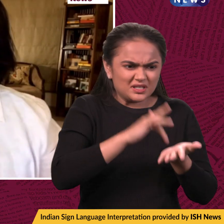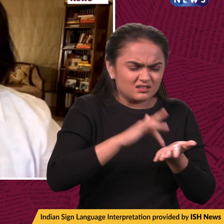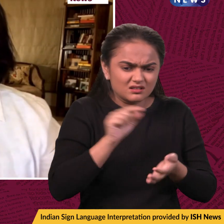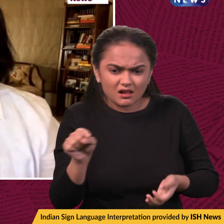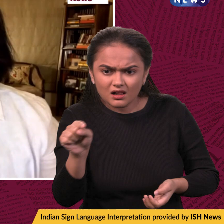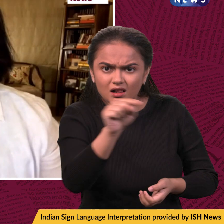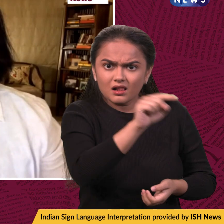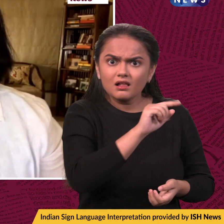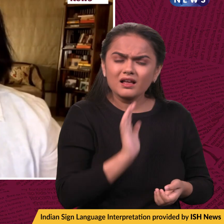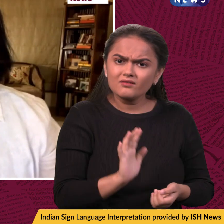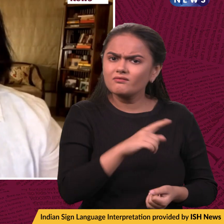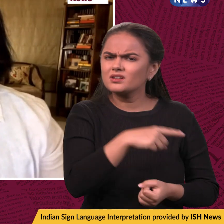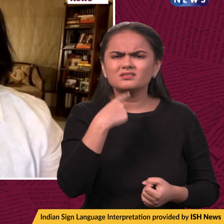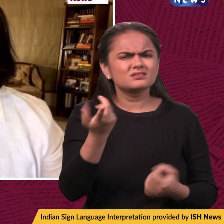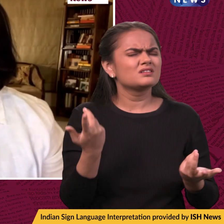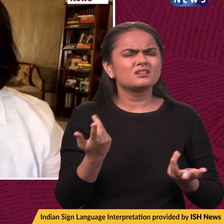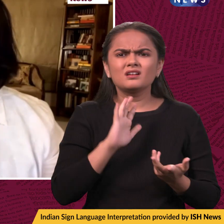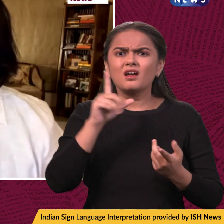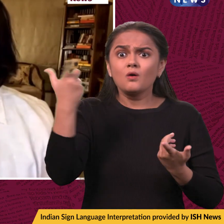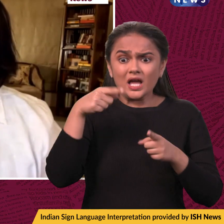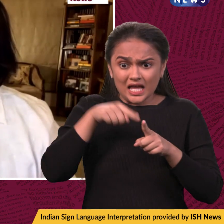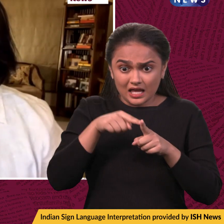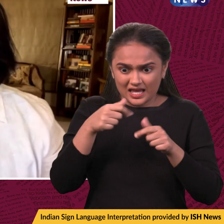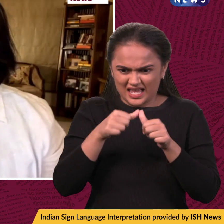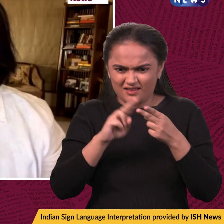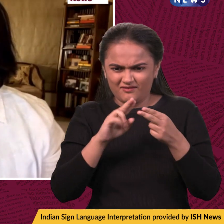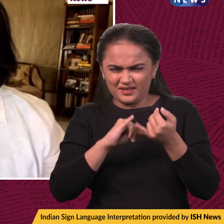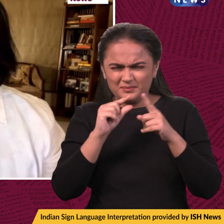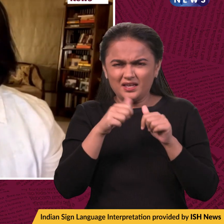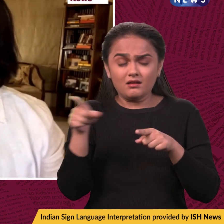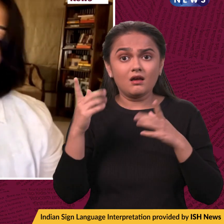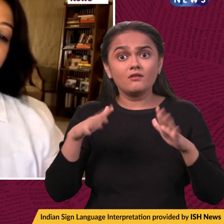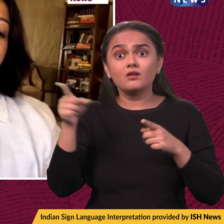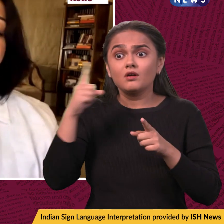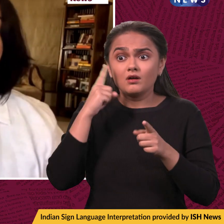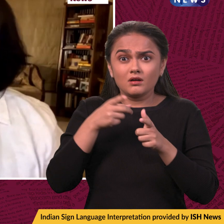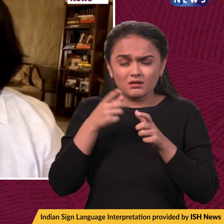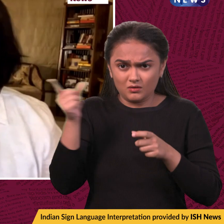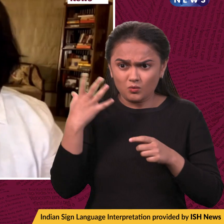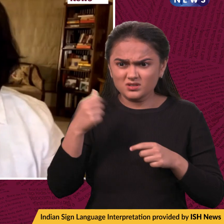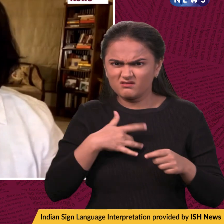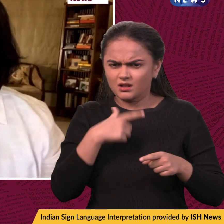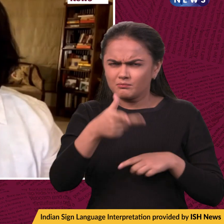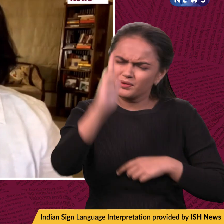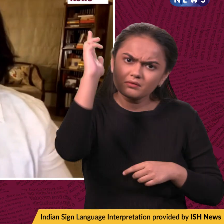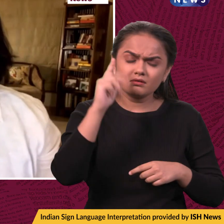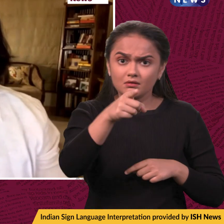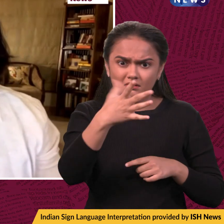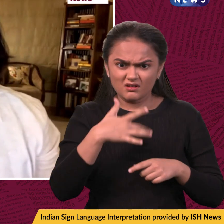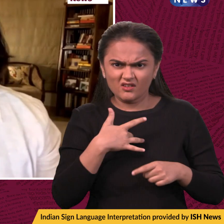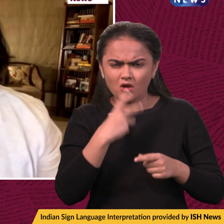disturbed areas. It grants the military wide powers to arrest, to shoot, to kill, to occupy, to destroy, to search